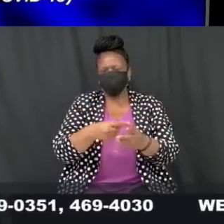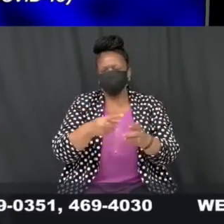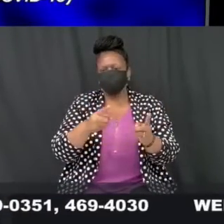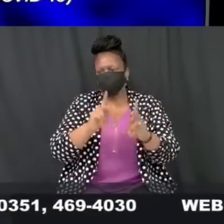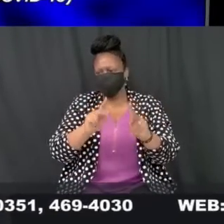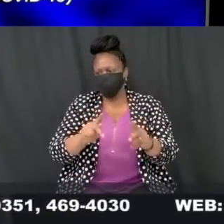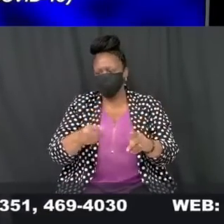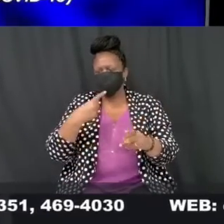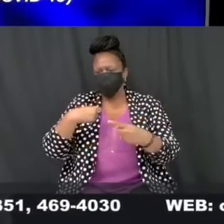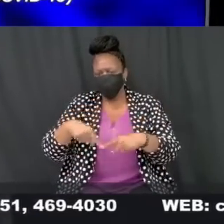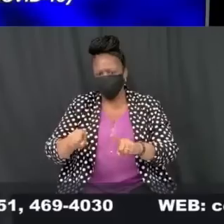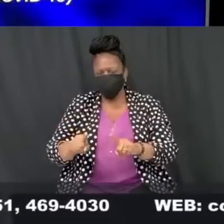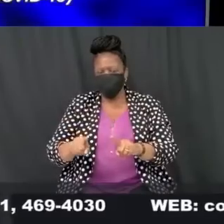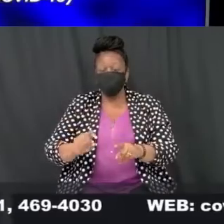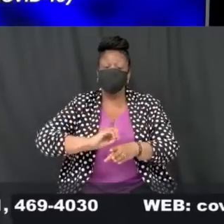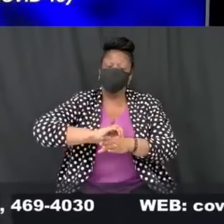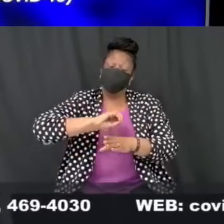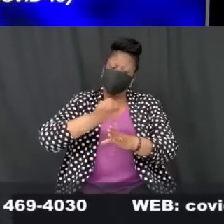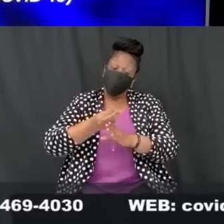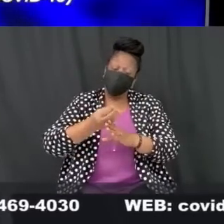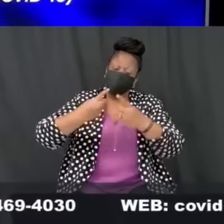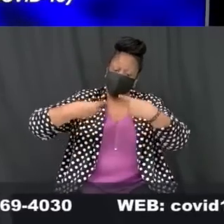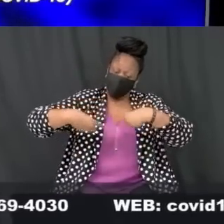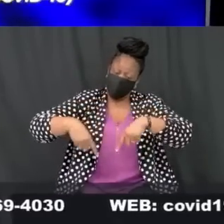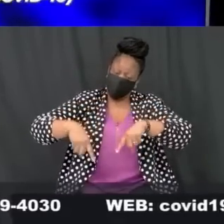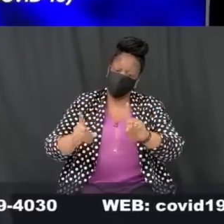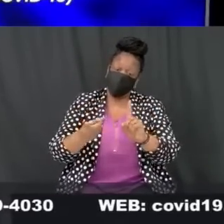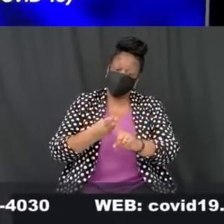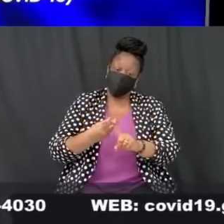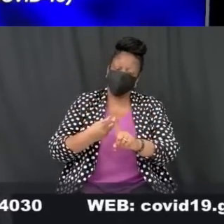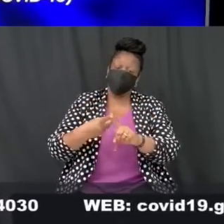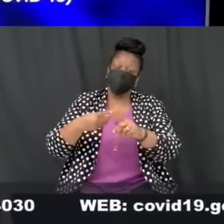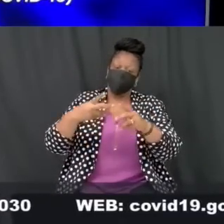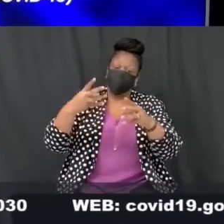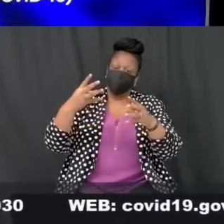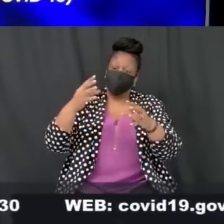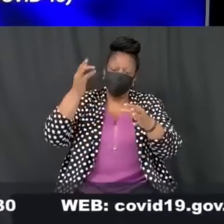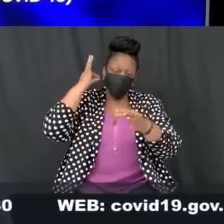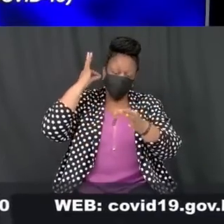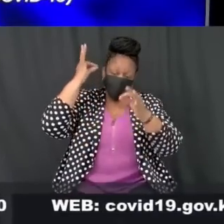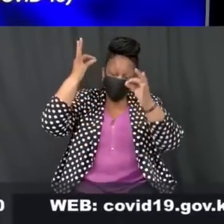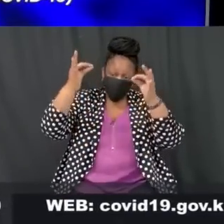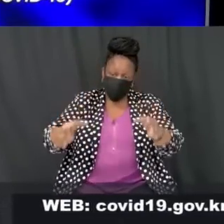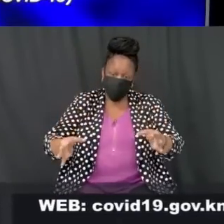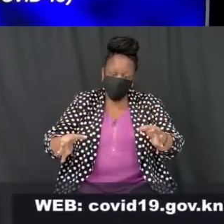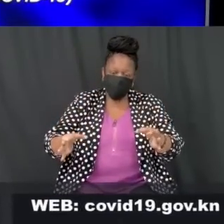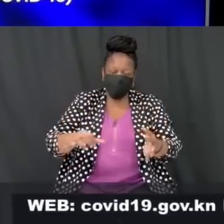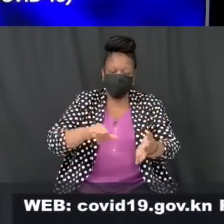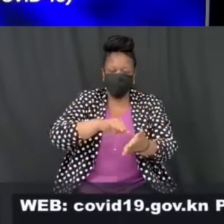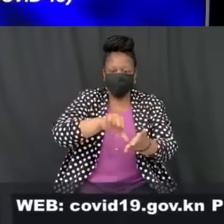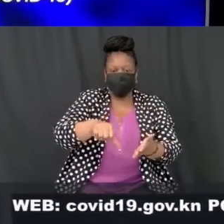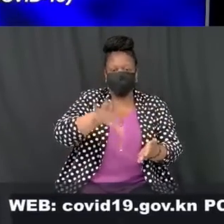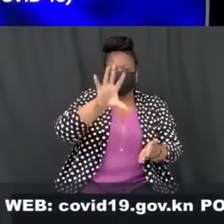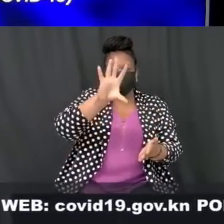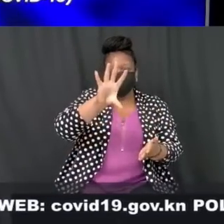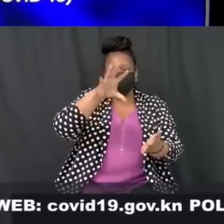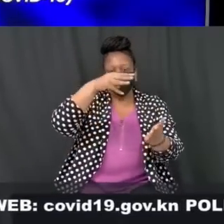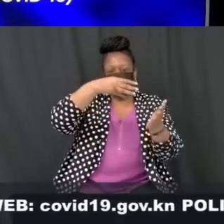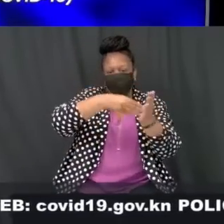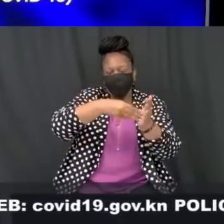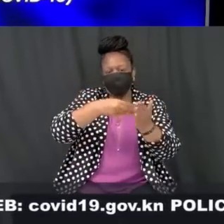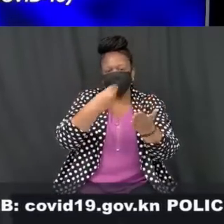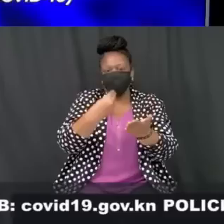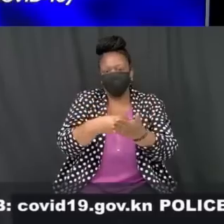or criminal action where the penalty is up to $5,000 or 6 months in prison